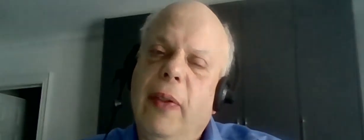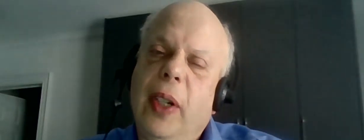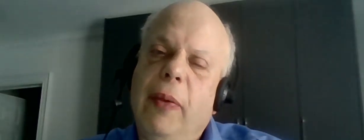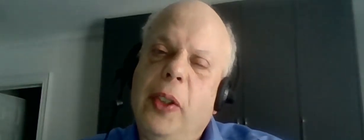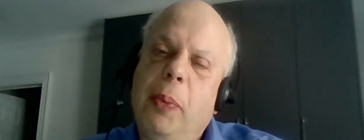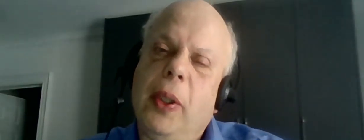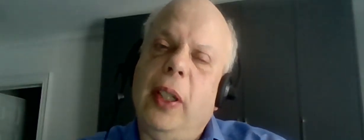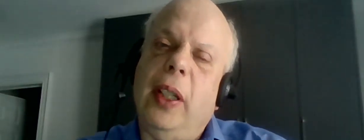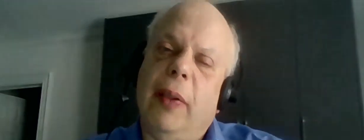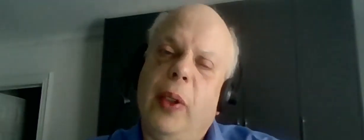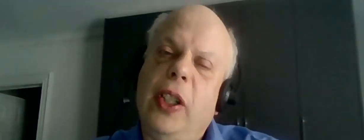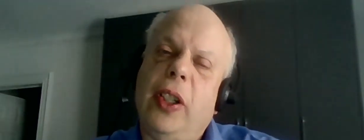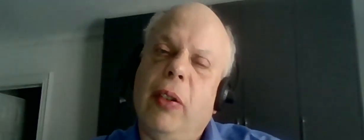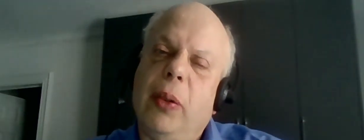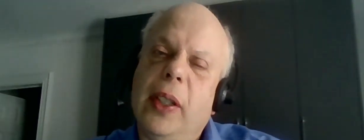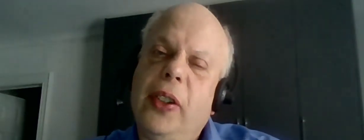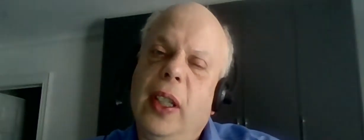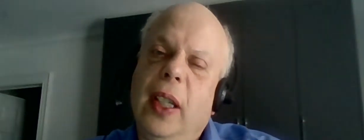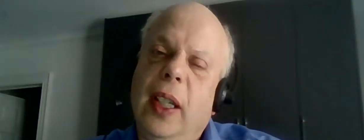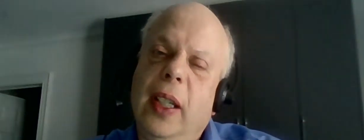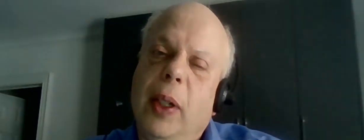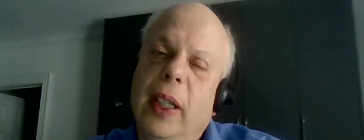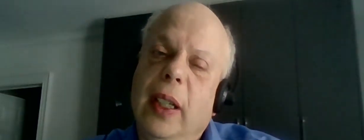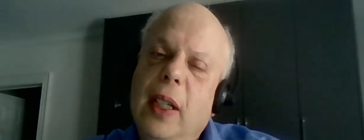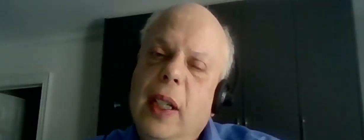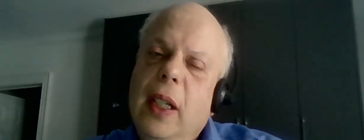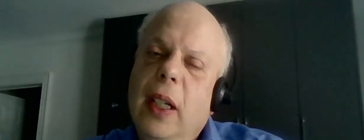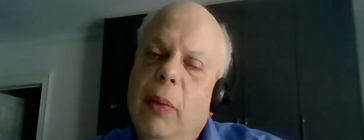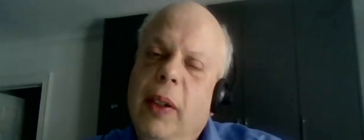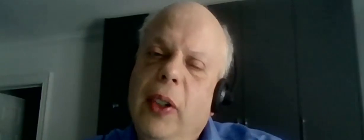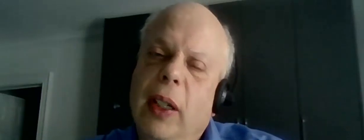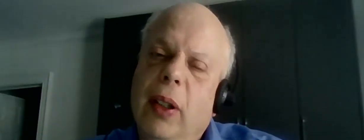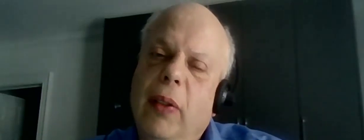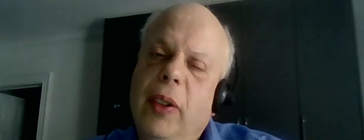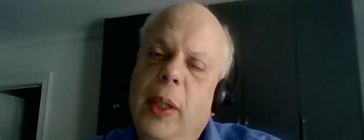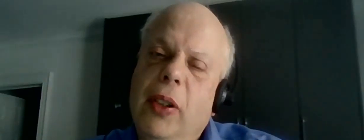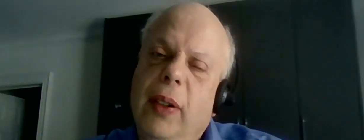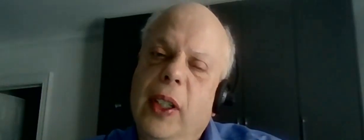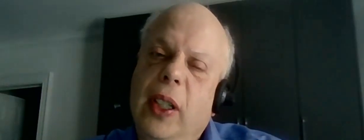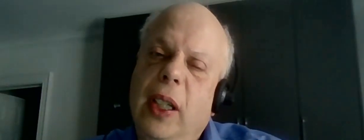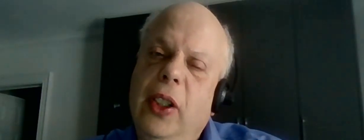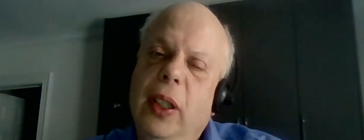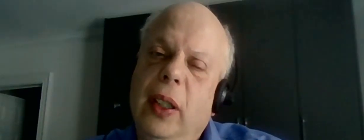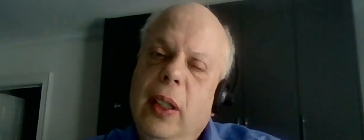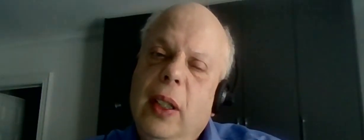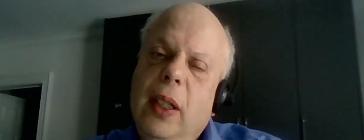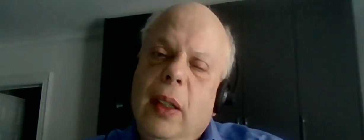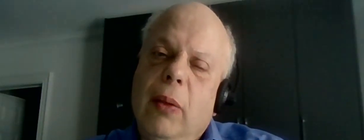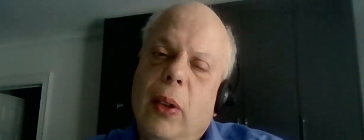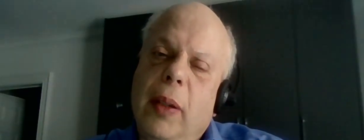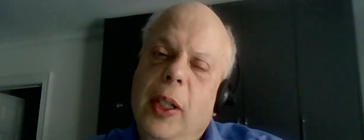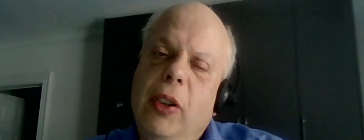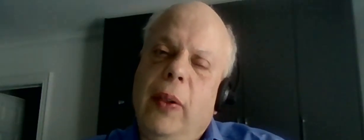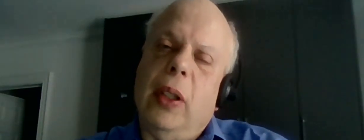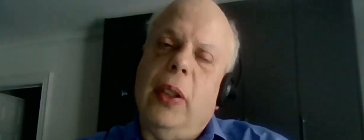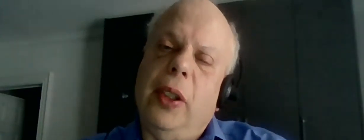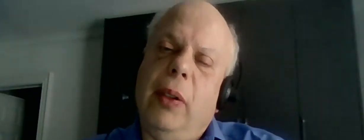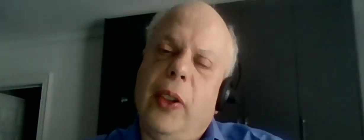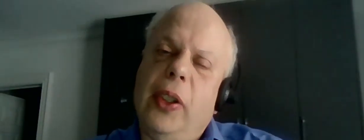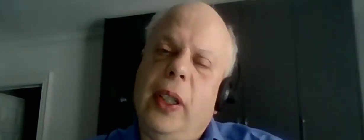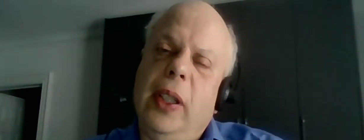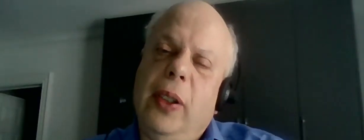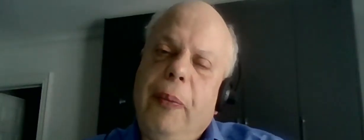have responded, have reached out to us in any way. We've not heard from the Ministry of Education or the Ministry of